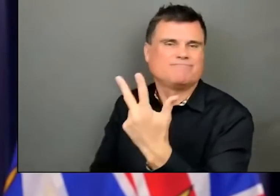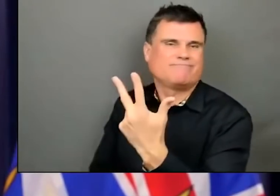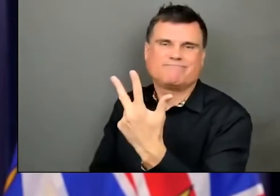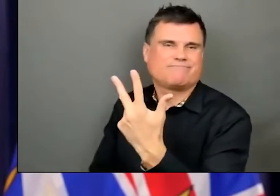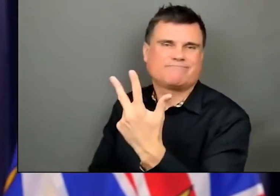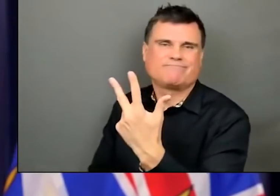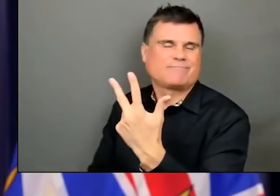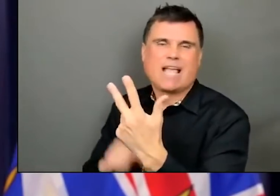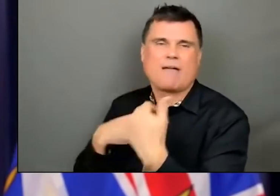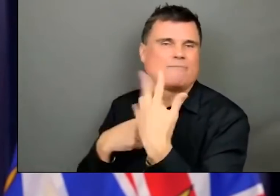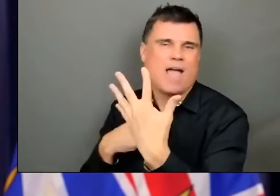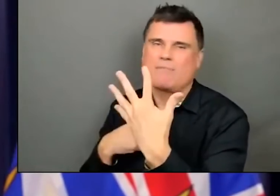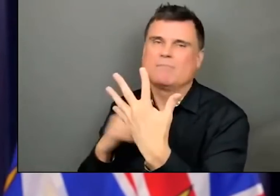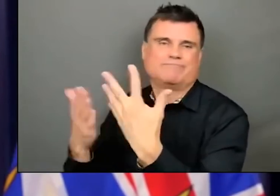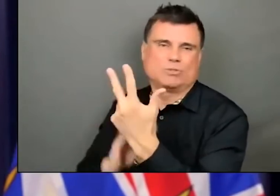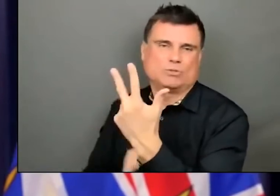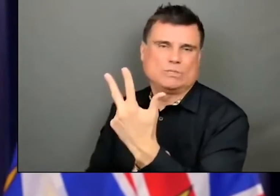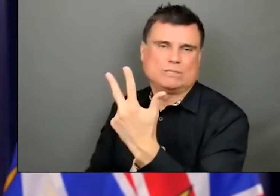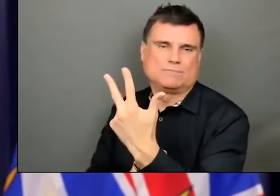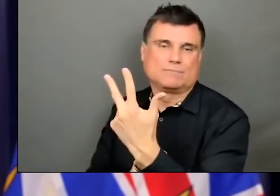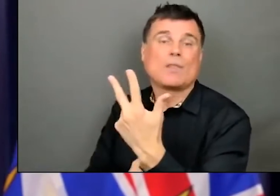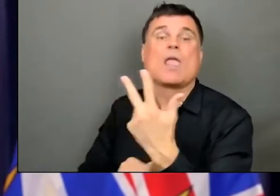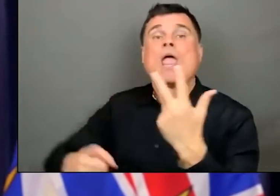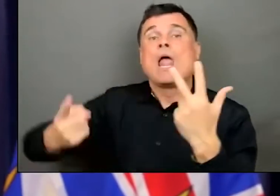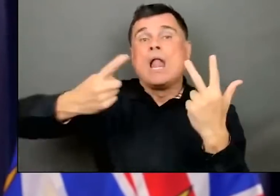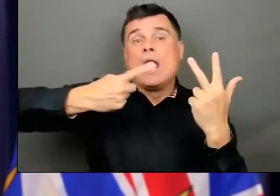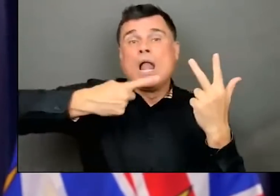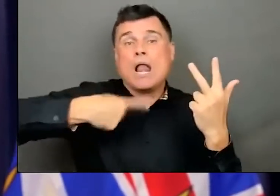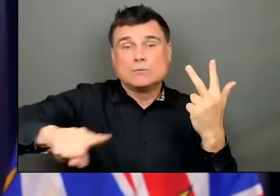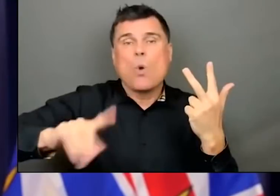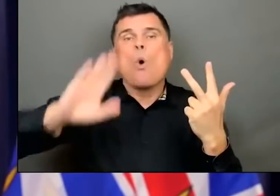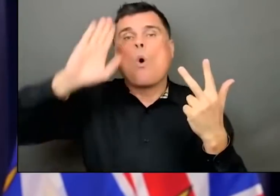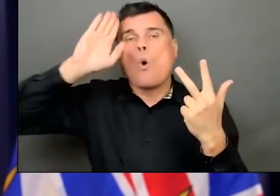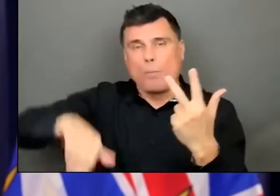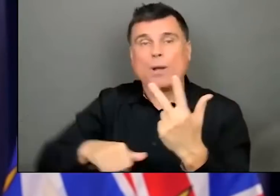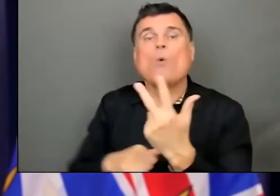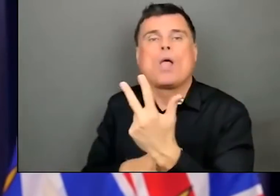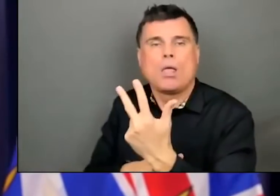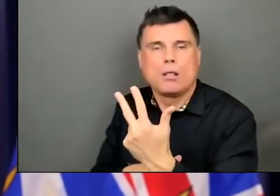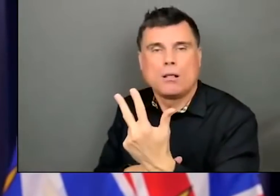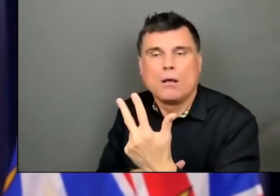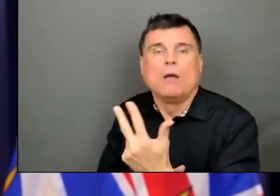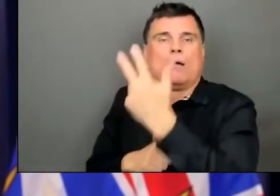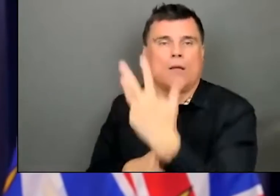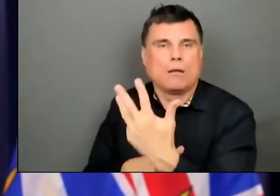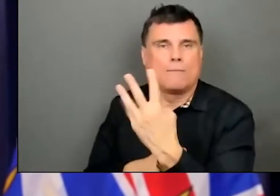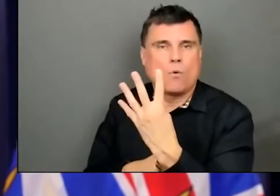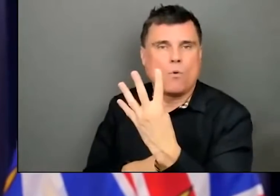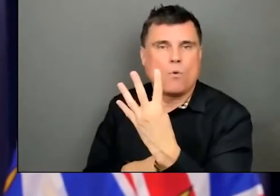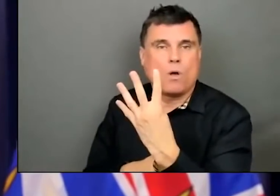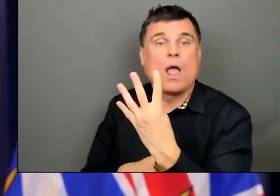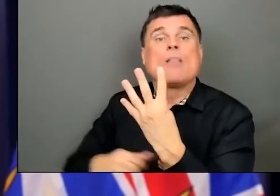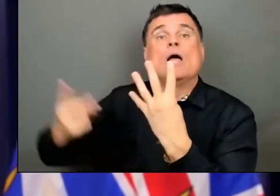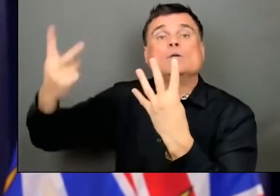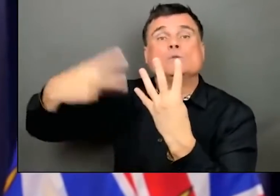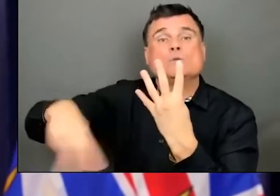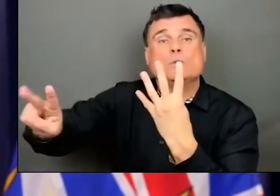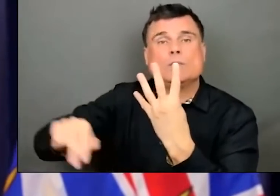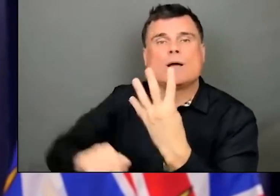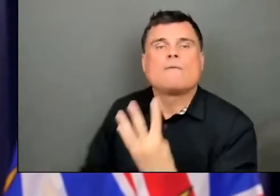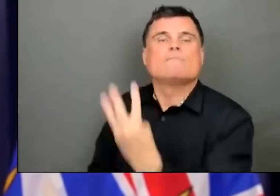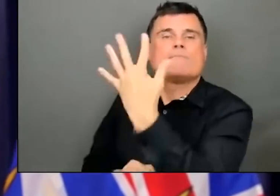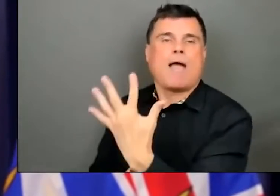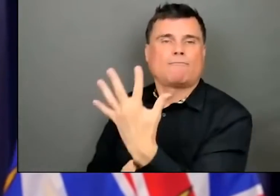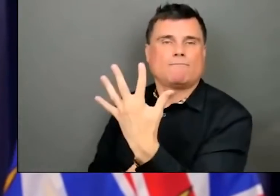operating room reduced, and then we hope in 2 weeks the situation will improve further. Kelowna General Hospital has